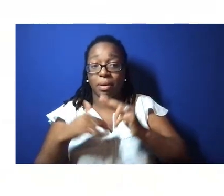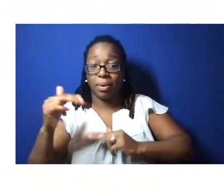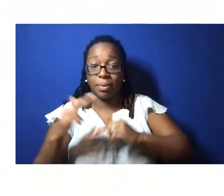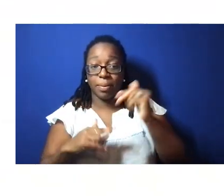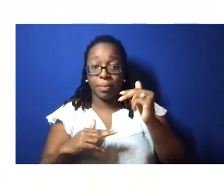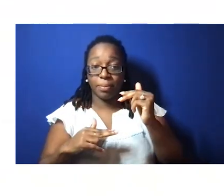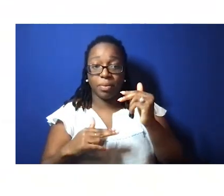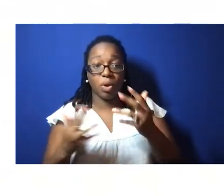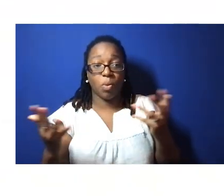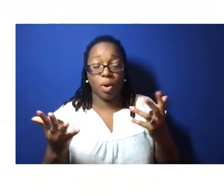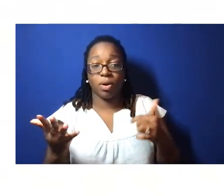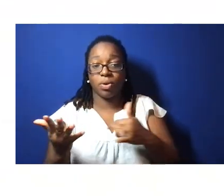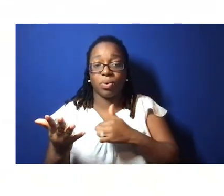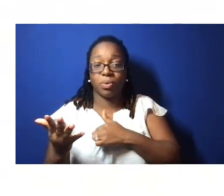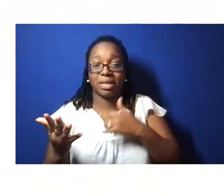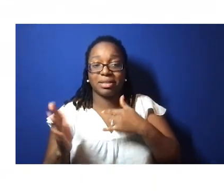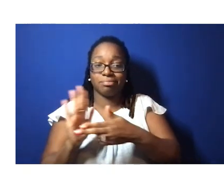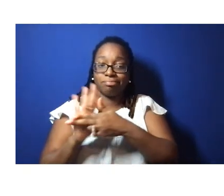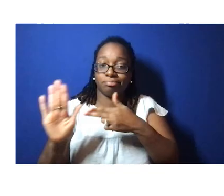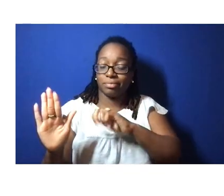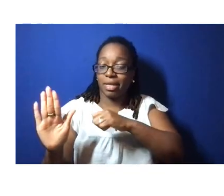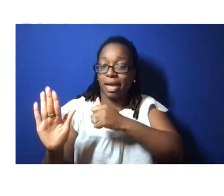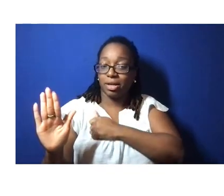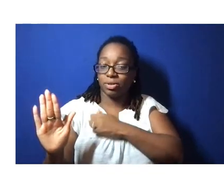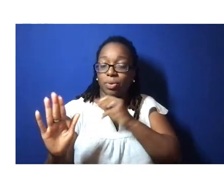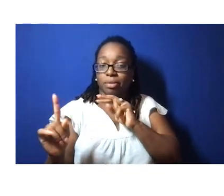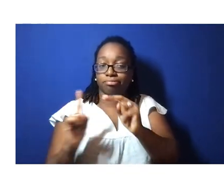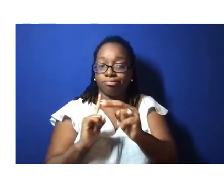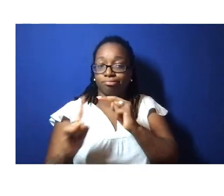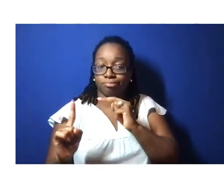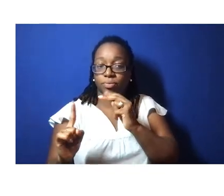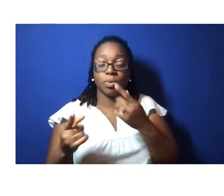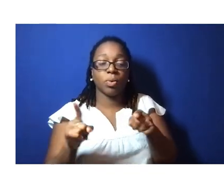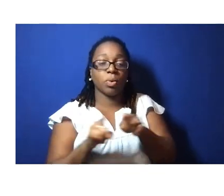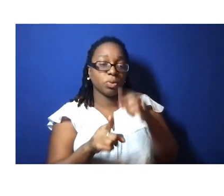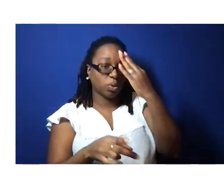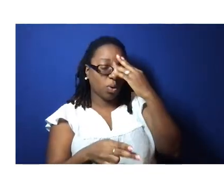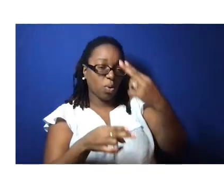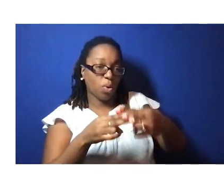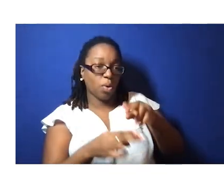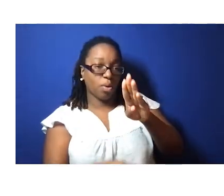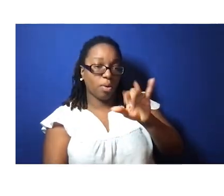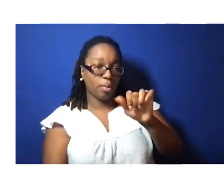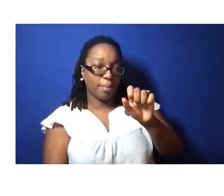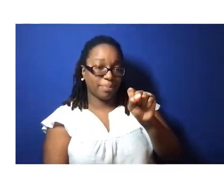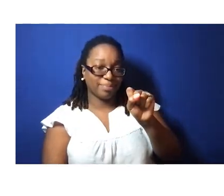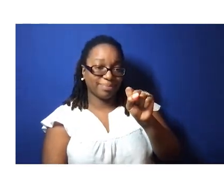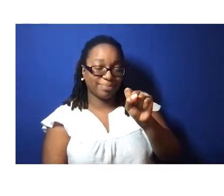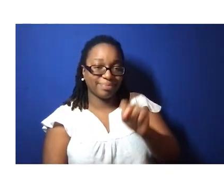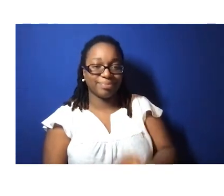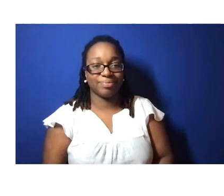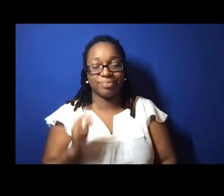and facilities, is one related to attitude and perceptions, or also known as